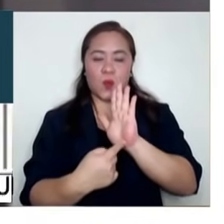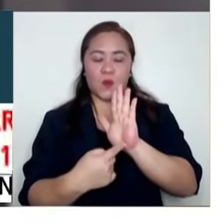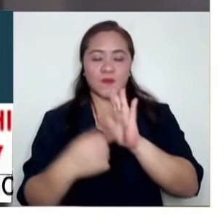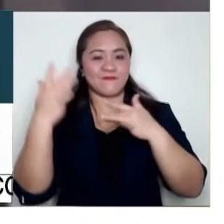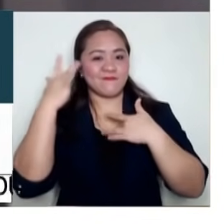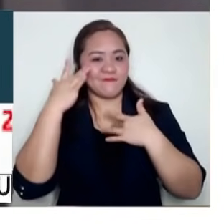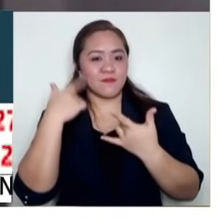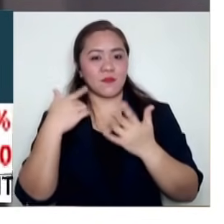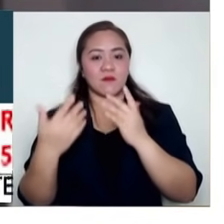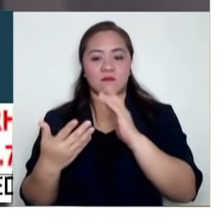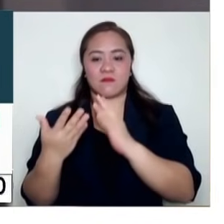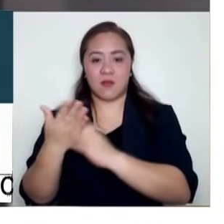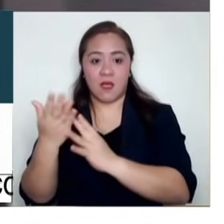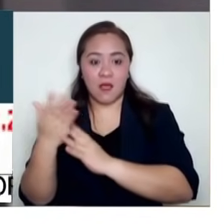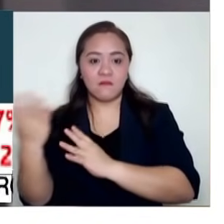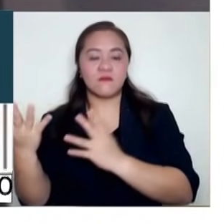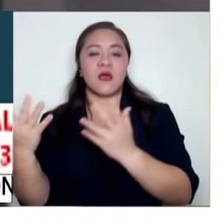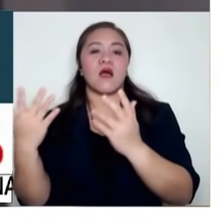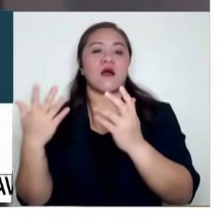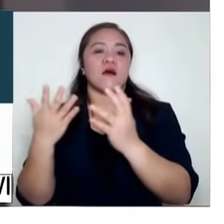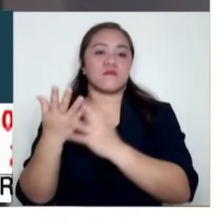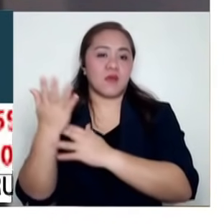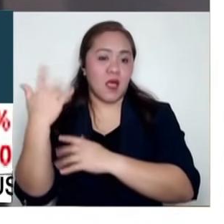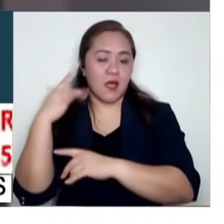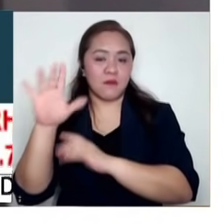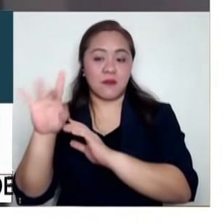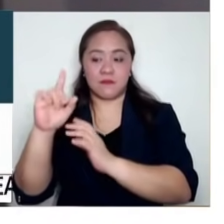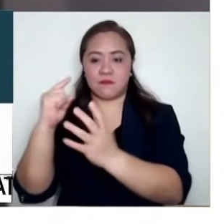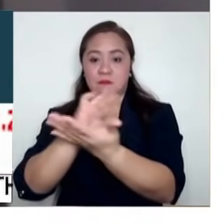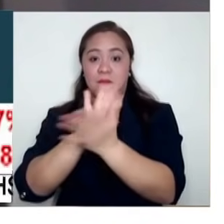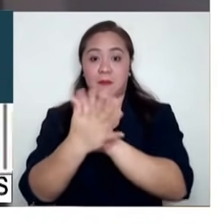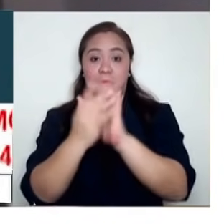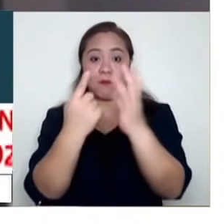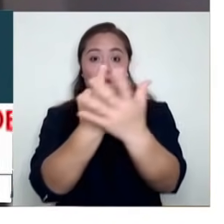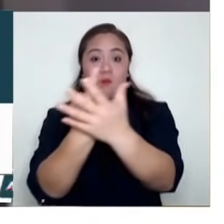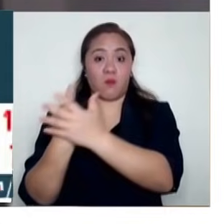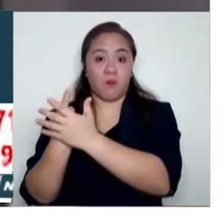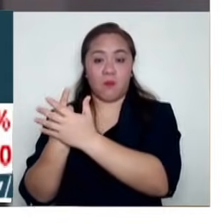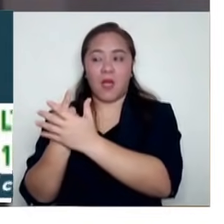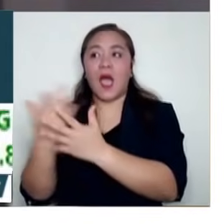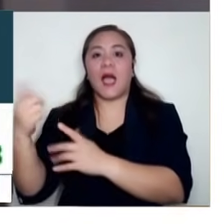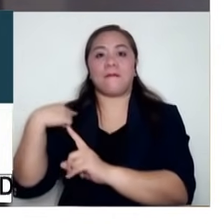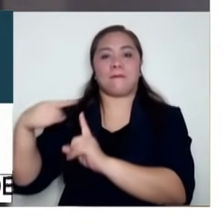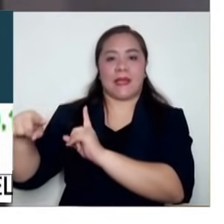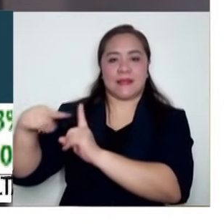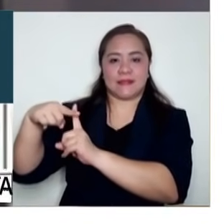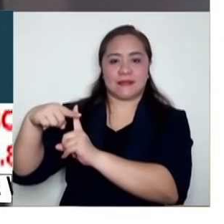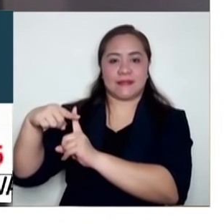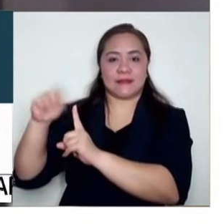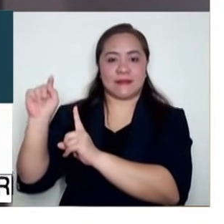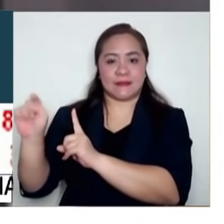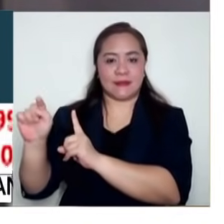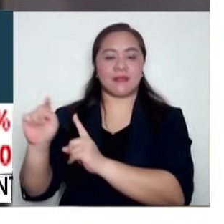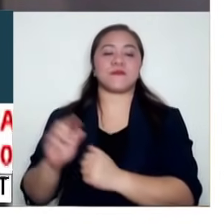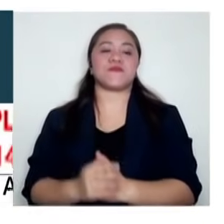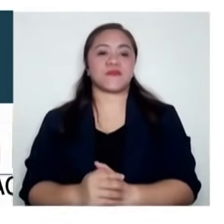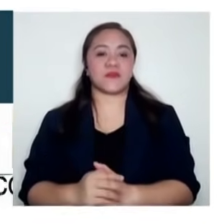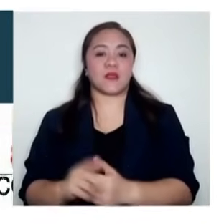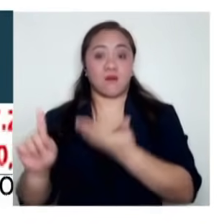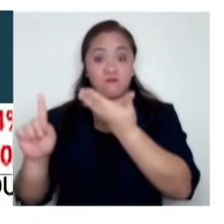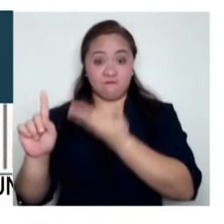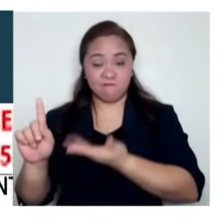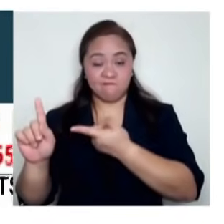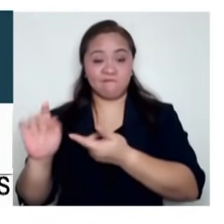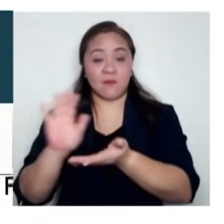they were tested initially and they were isolated when they were confirmed to be positive. When they finish their isolation